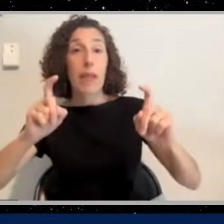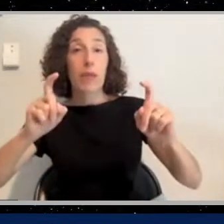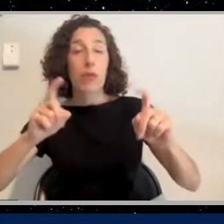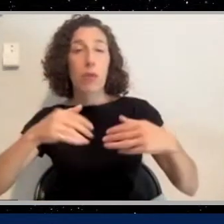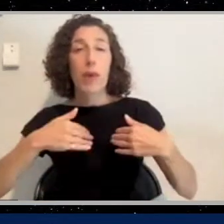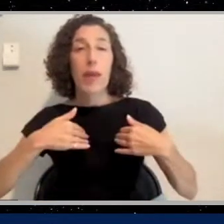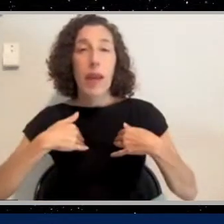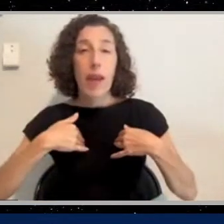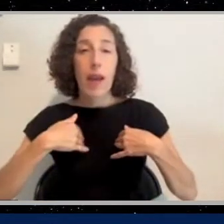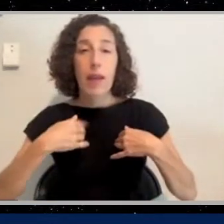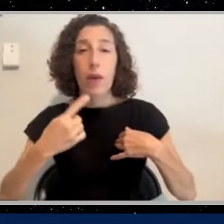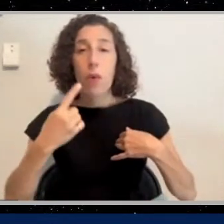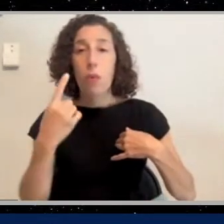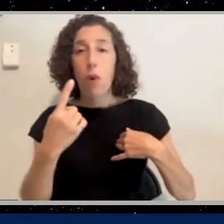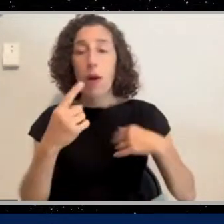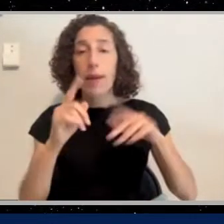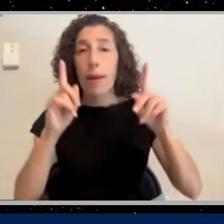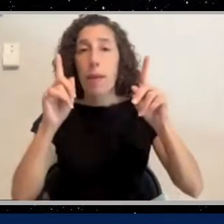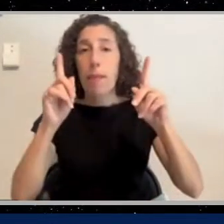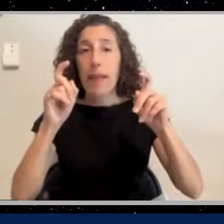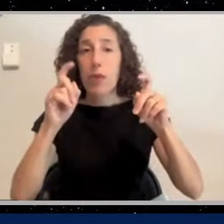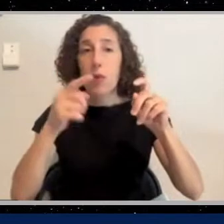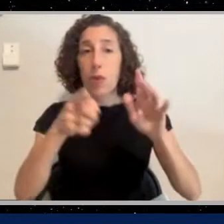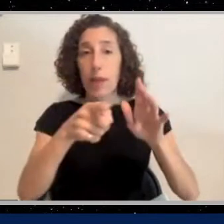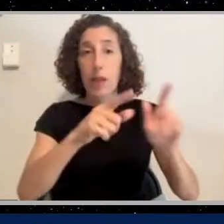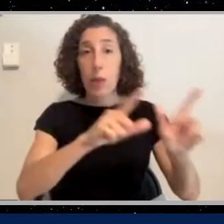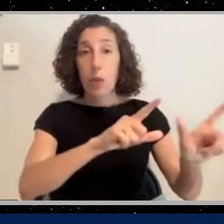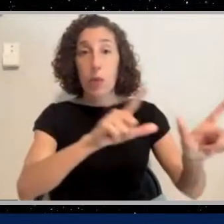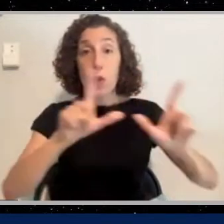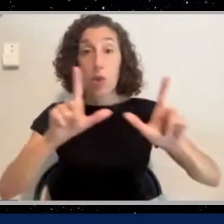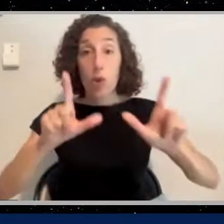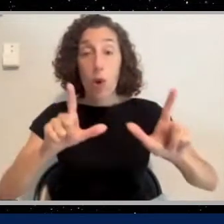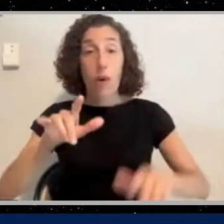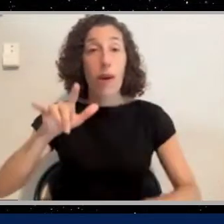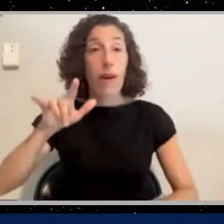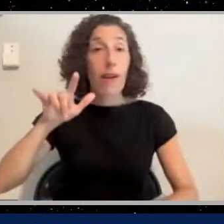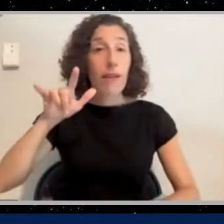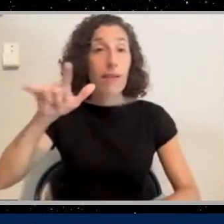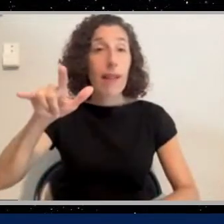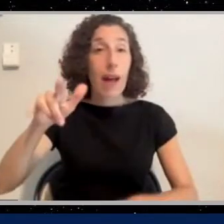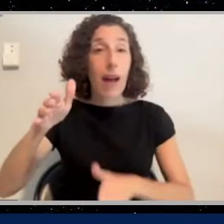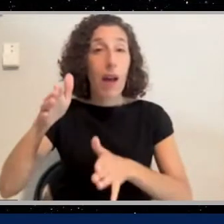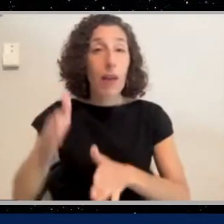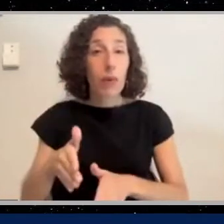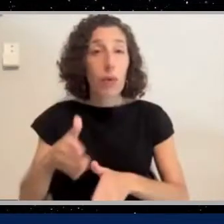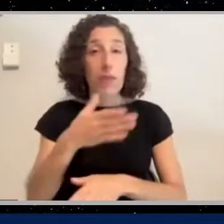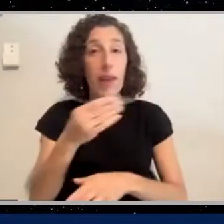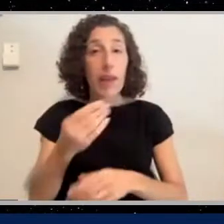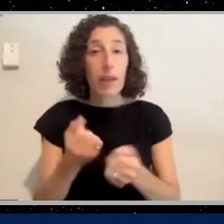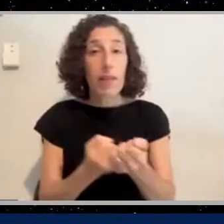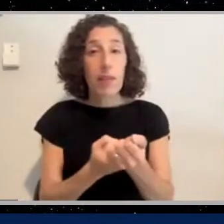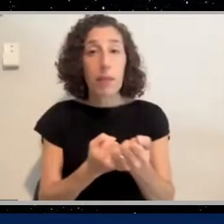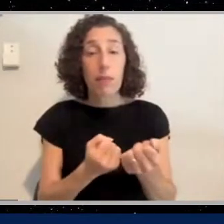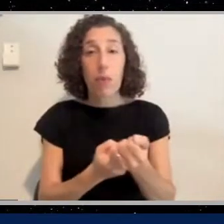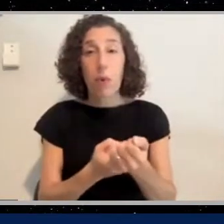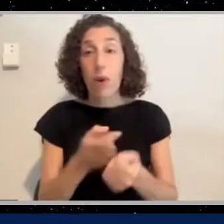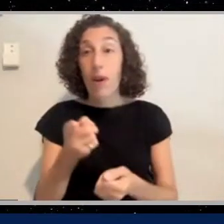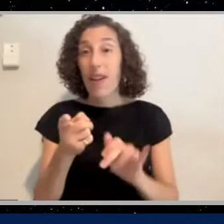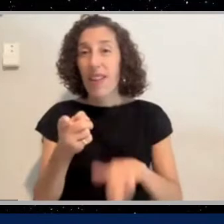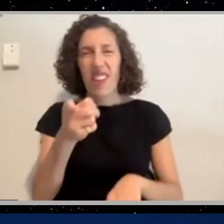think? So I just want to, I think it's called flyers and in-flight support. Yeah, this one. Ta-da! Yeah,